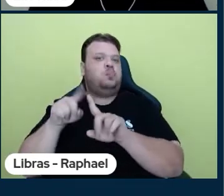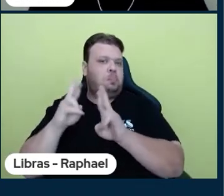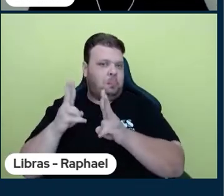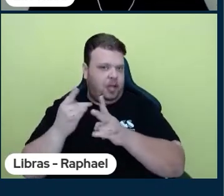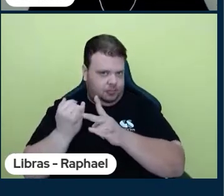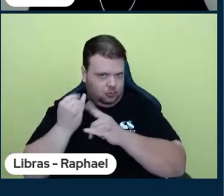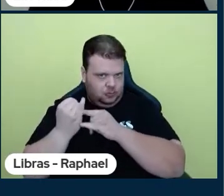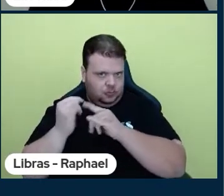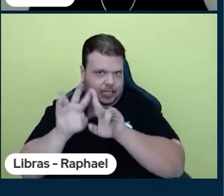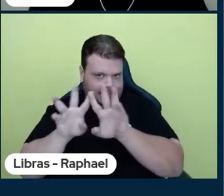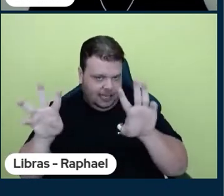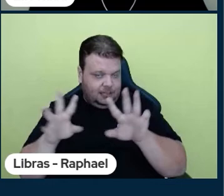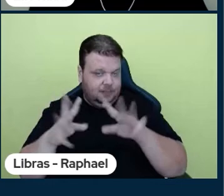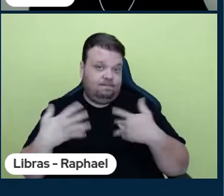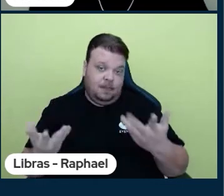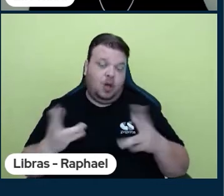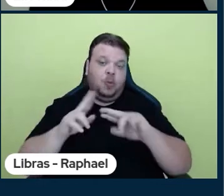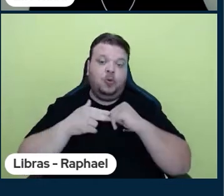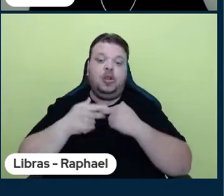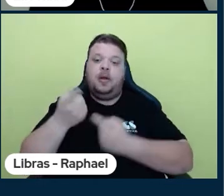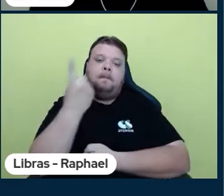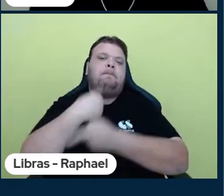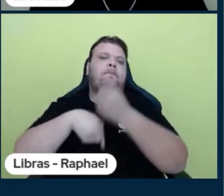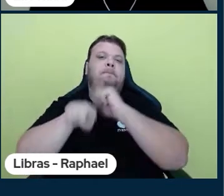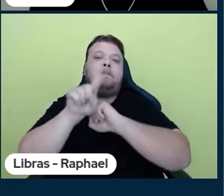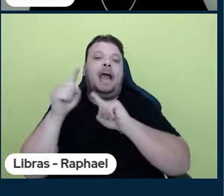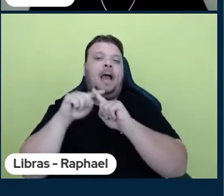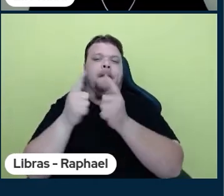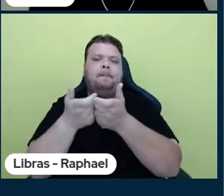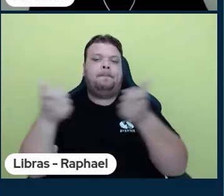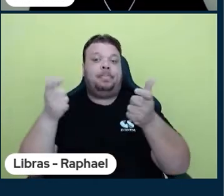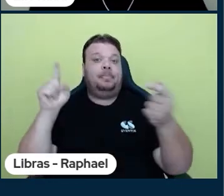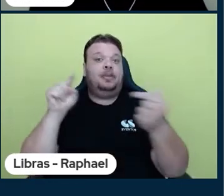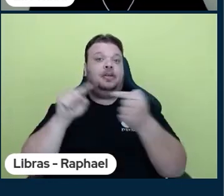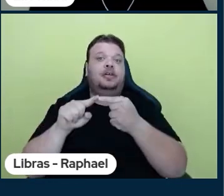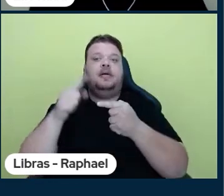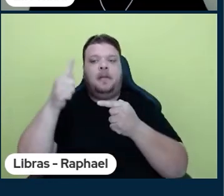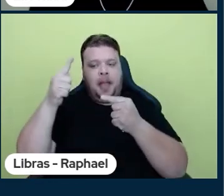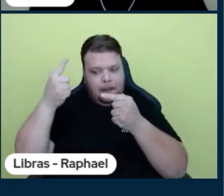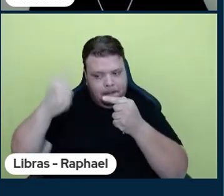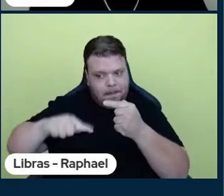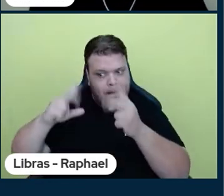the same data that the website is already publishing